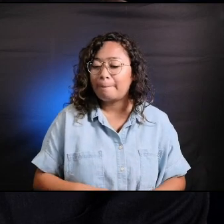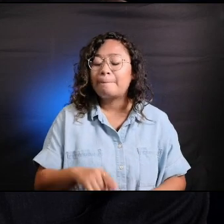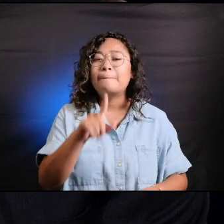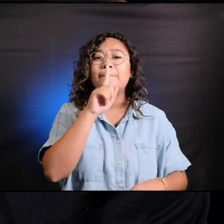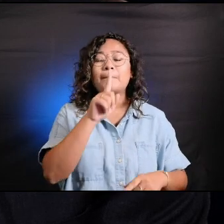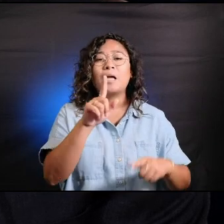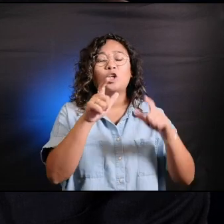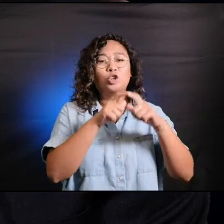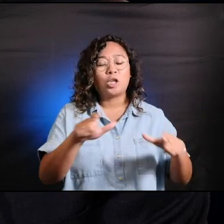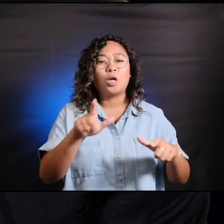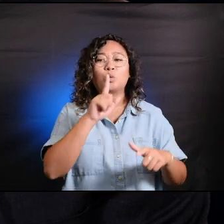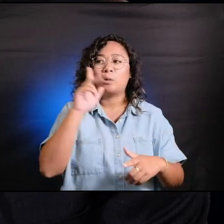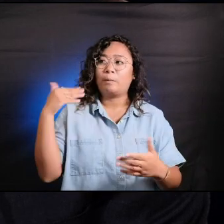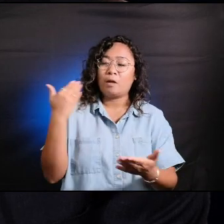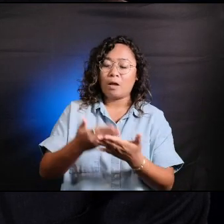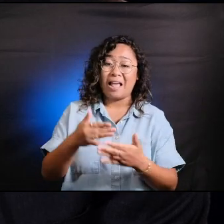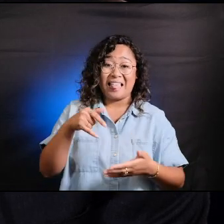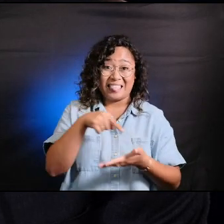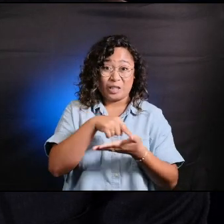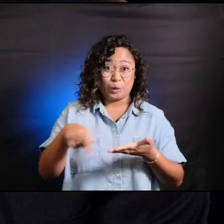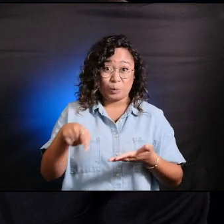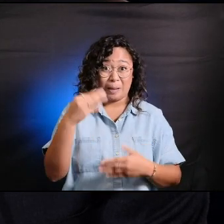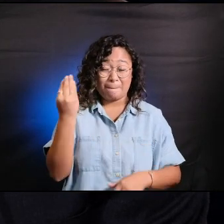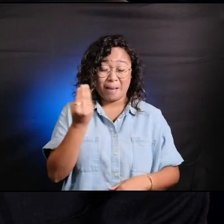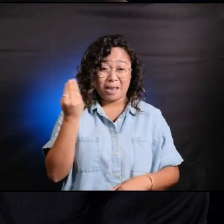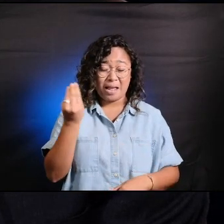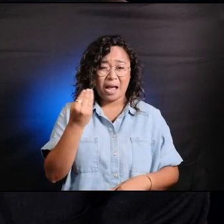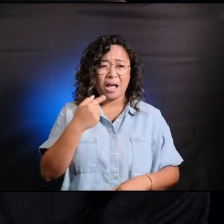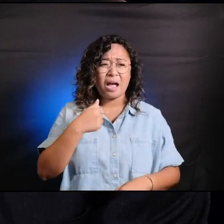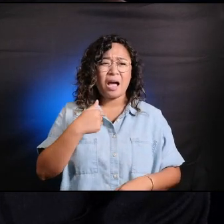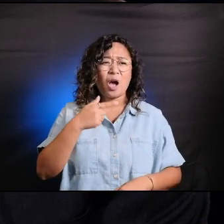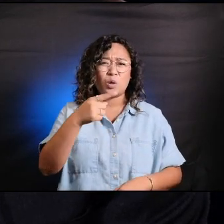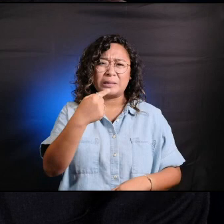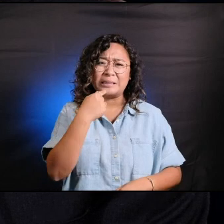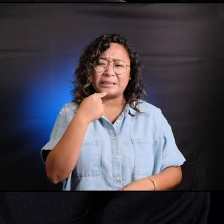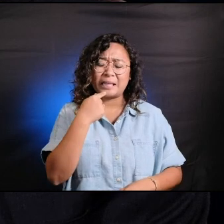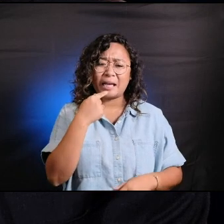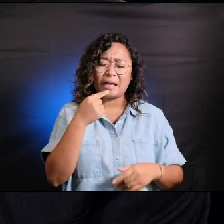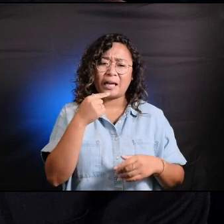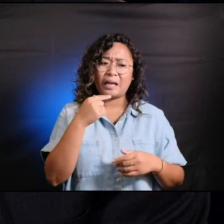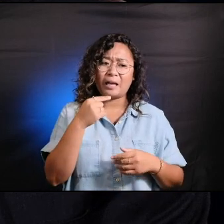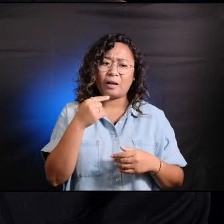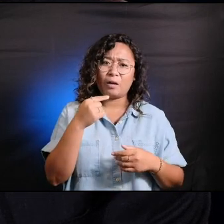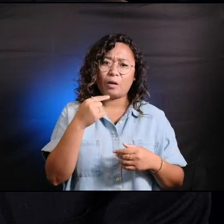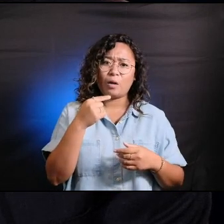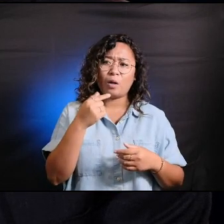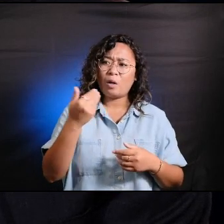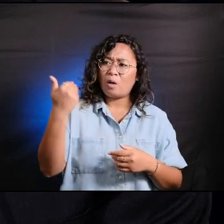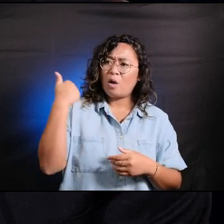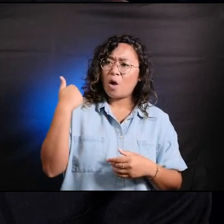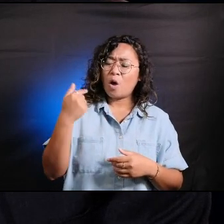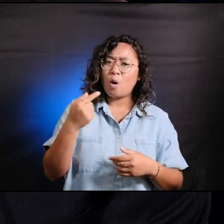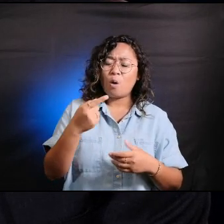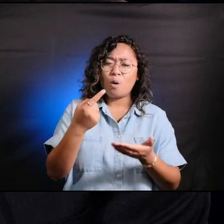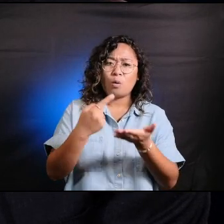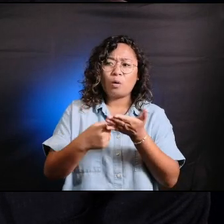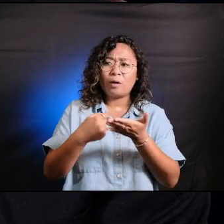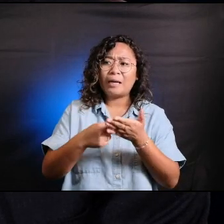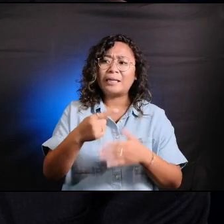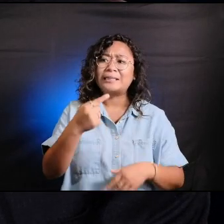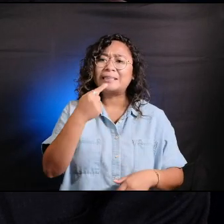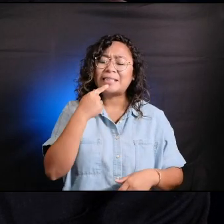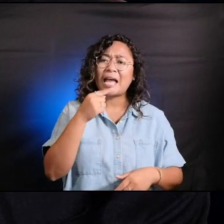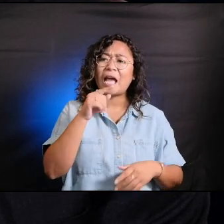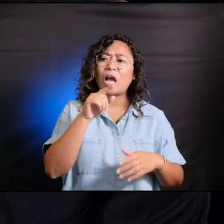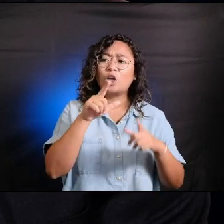will be coming this week on Monday. Are you saying that Joel Lee misspoke on the video when he said